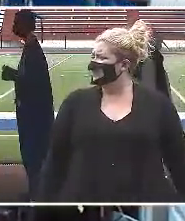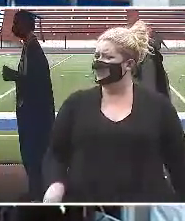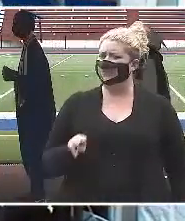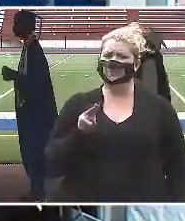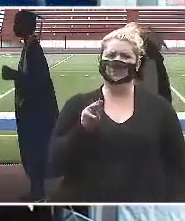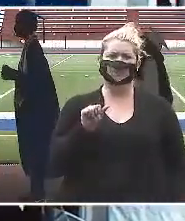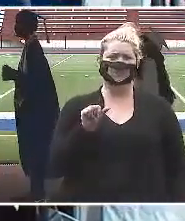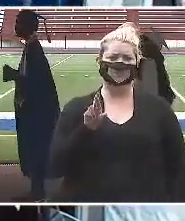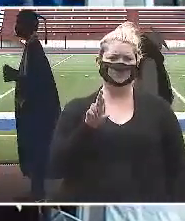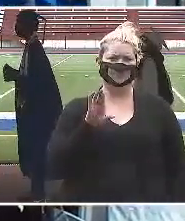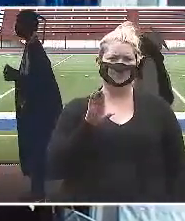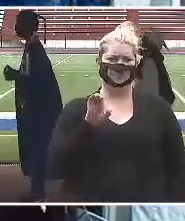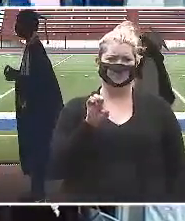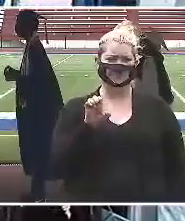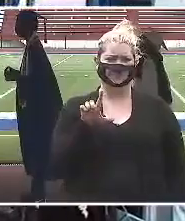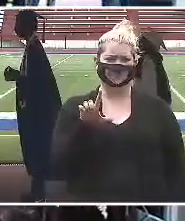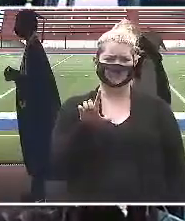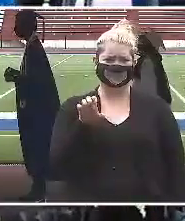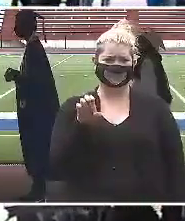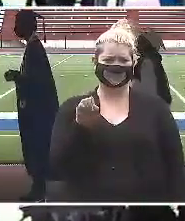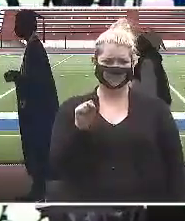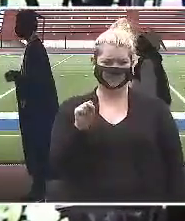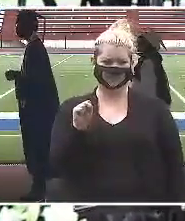Marcellus Fulabai.